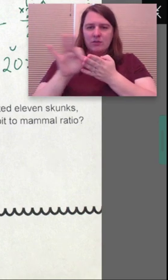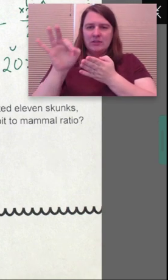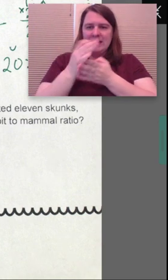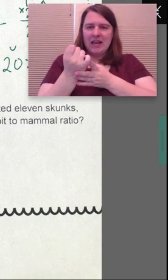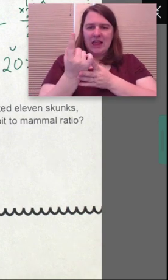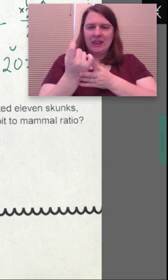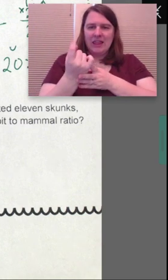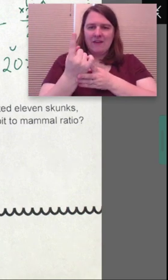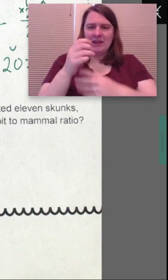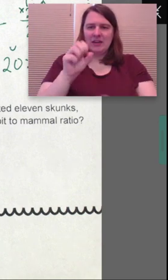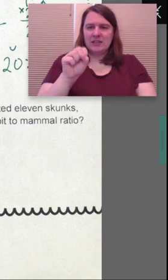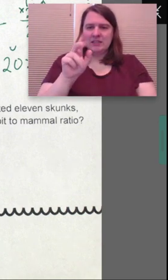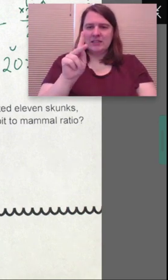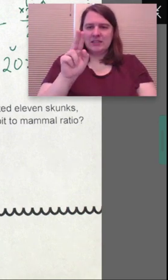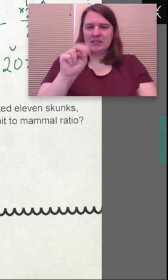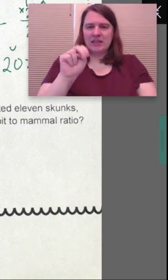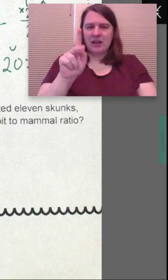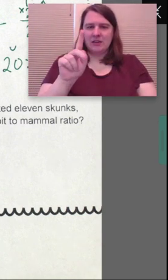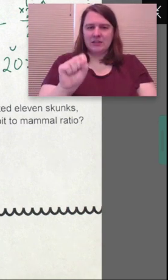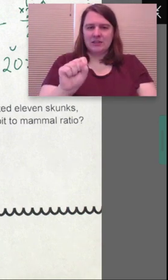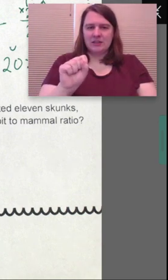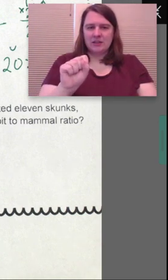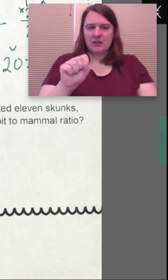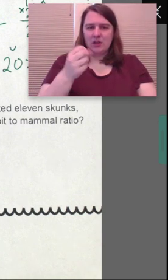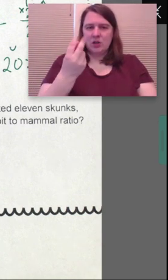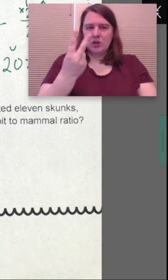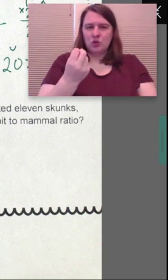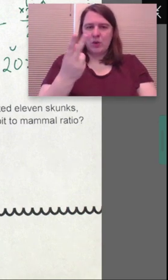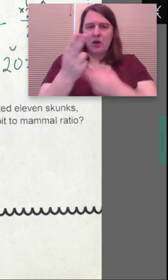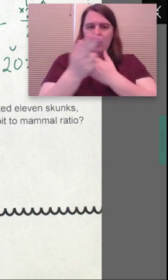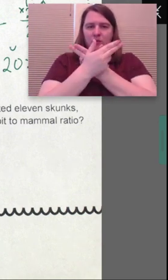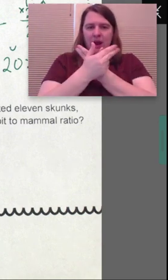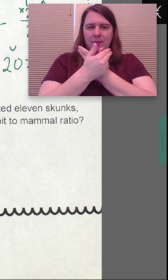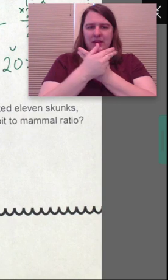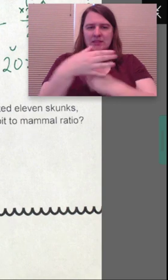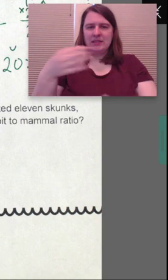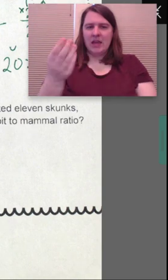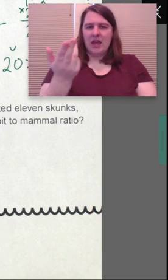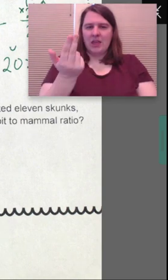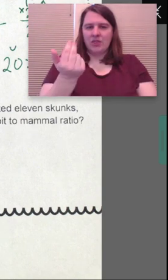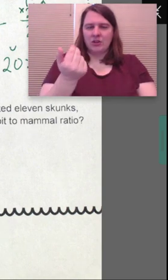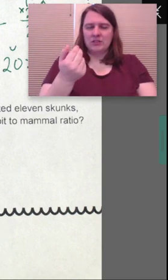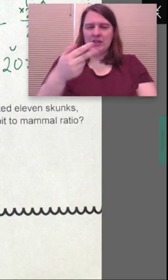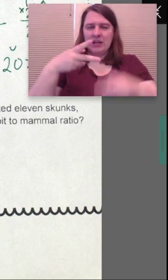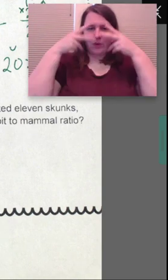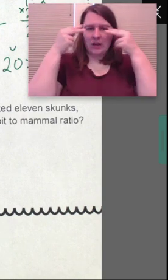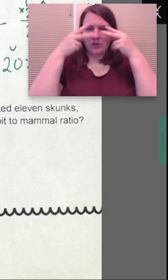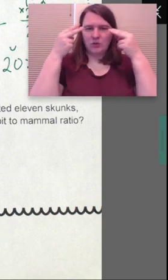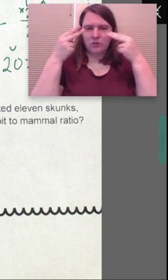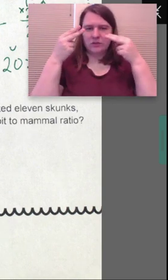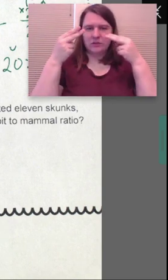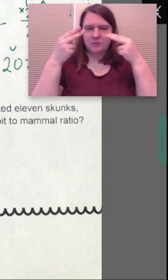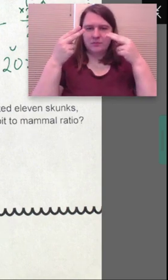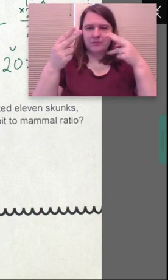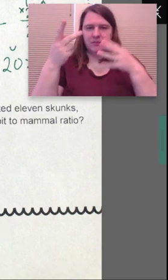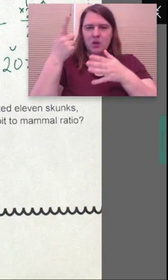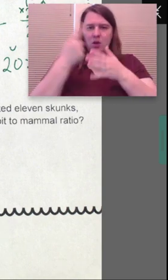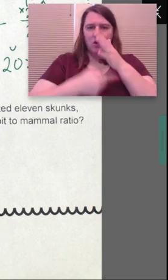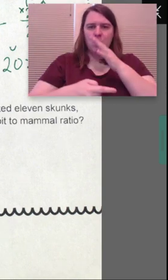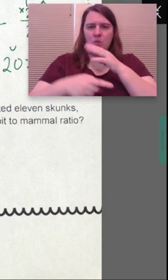She counted 11 skunks, 12 rabbits, and 13